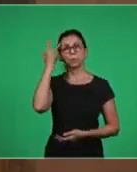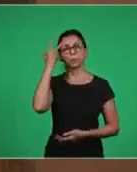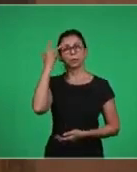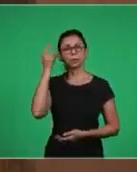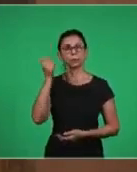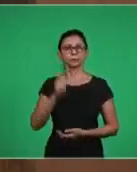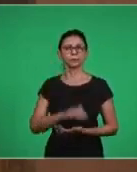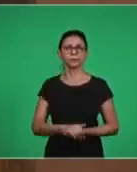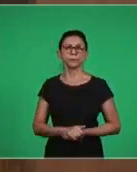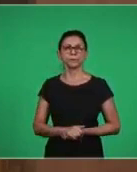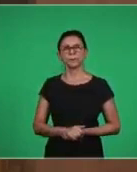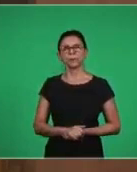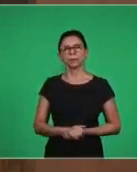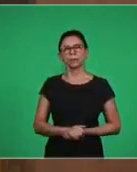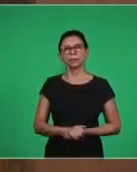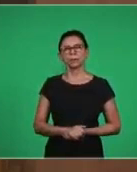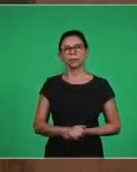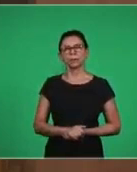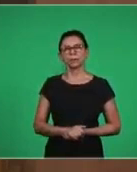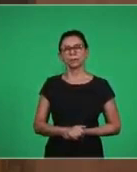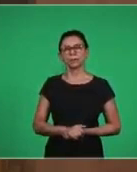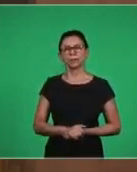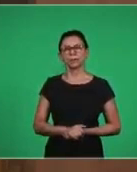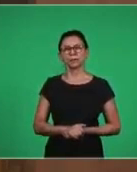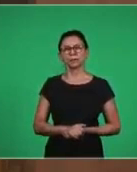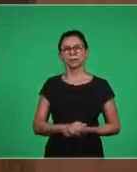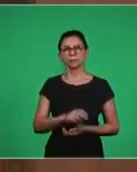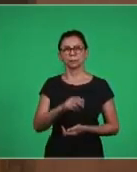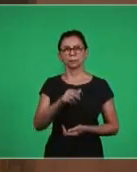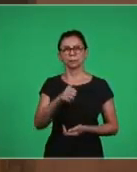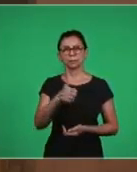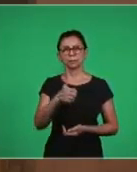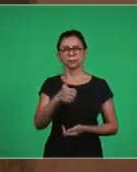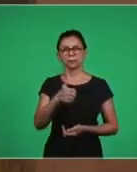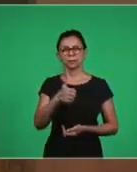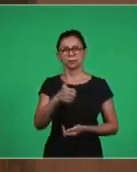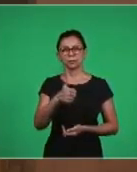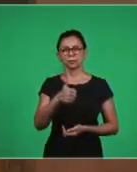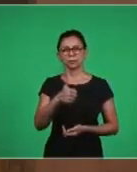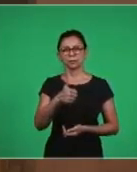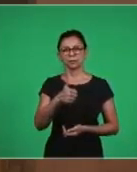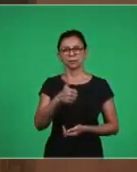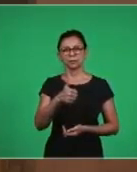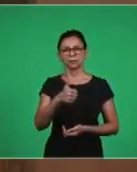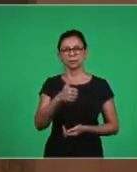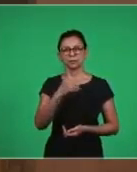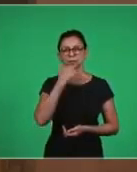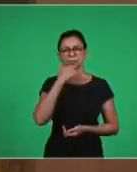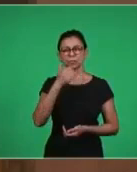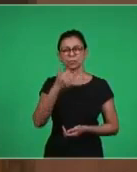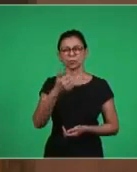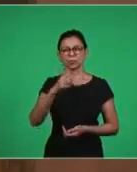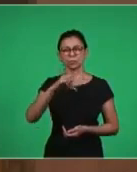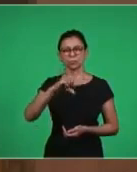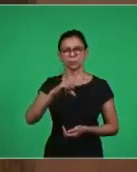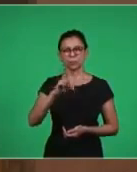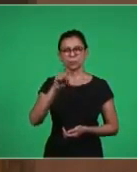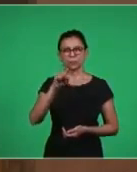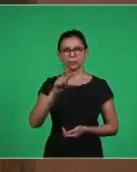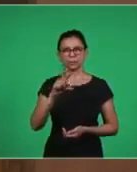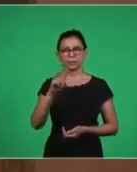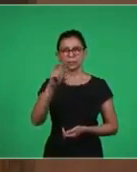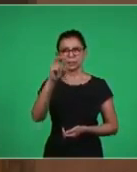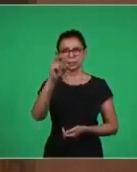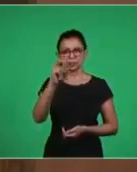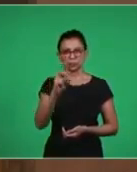work 10 minutes before 11 o'clock. There was going to be a word